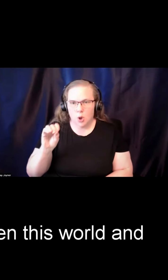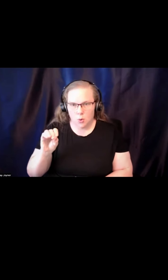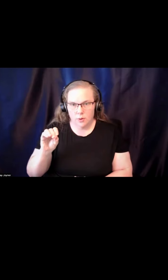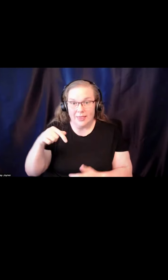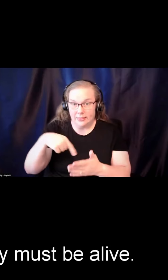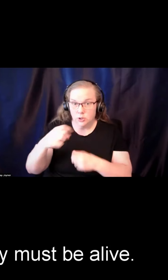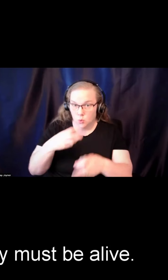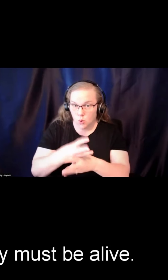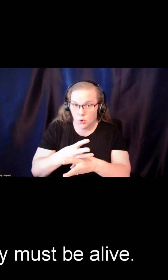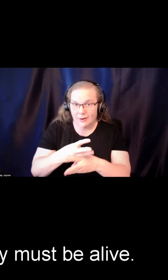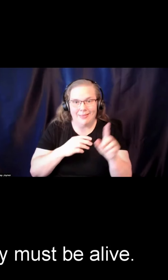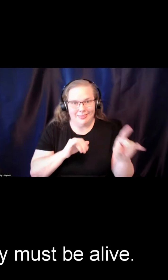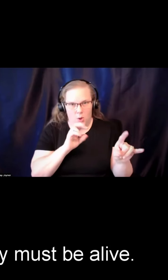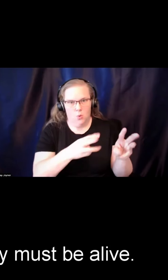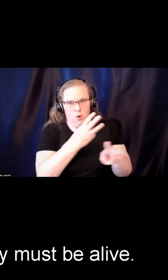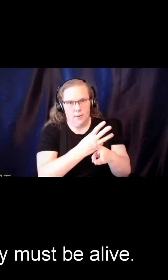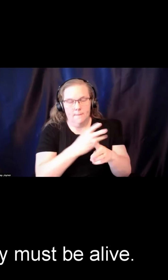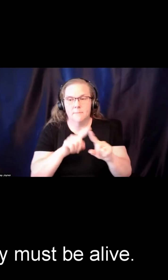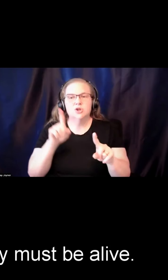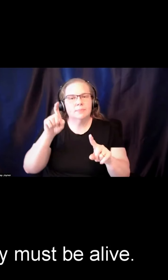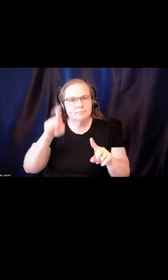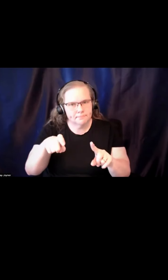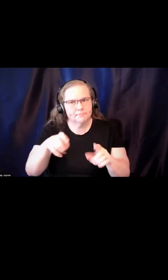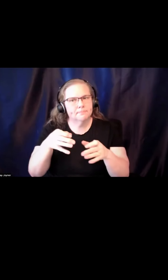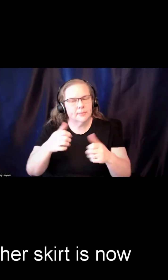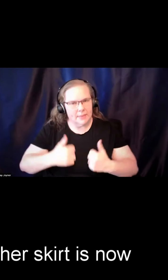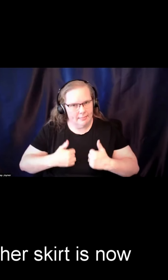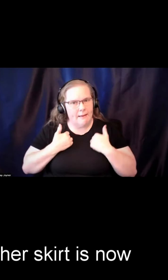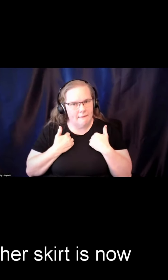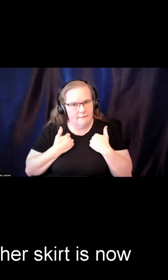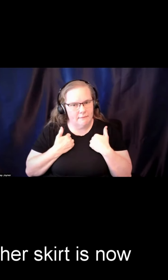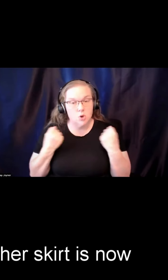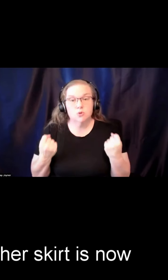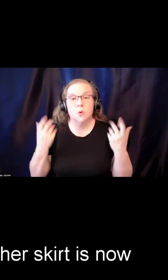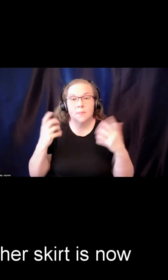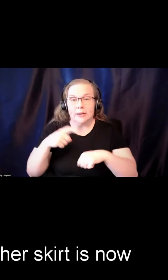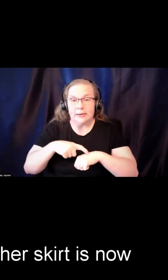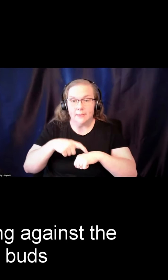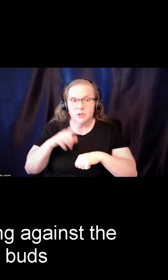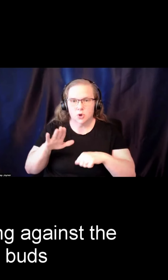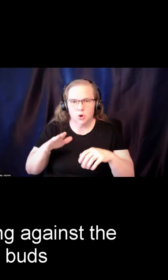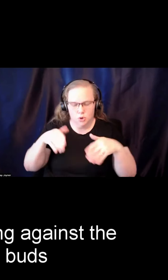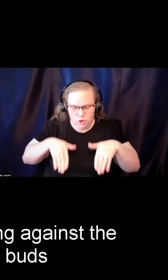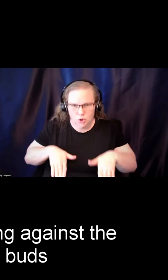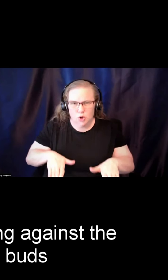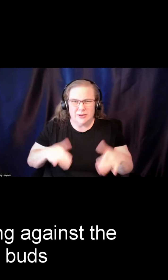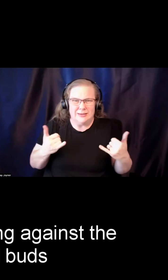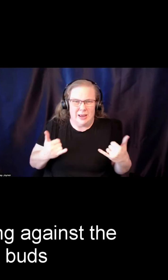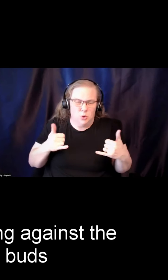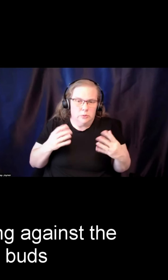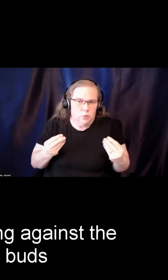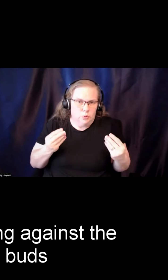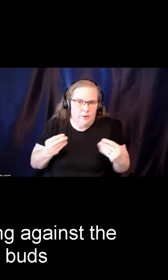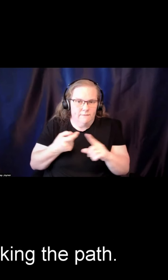and that. In that one, he simply must be alive. So many times that her skirt is now damp from brushing against